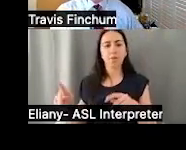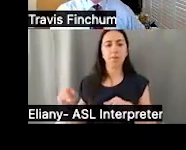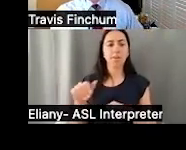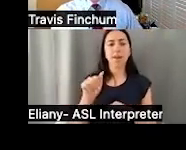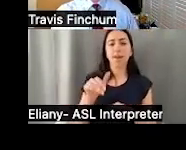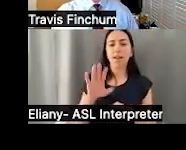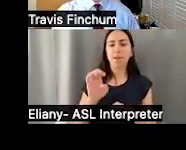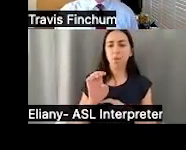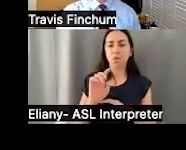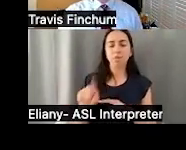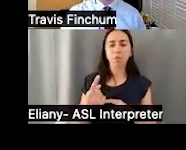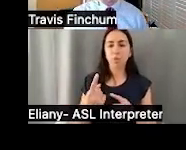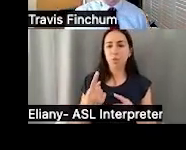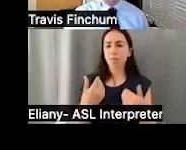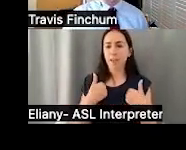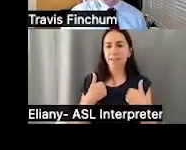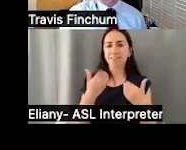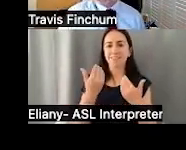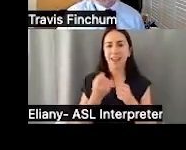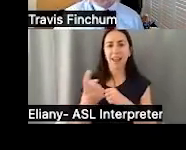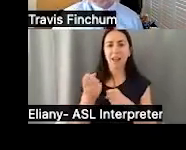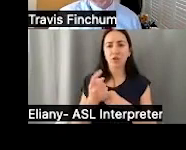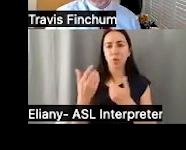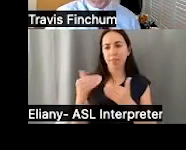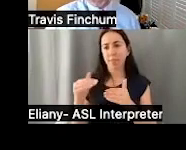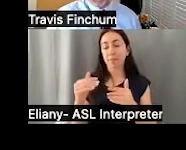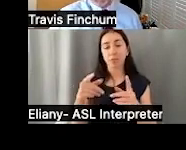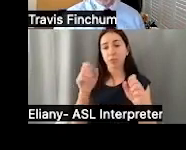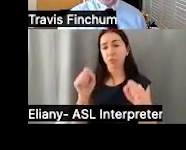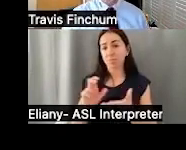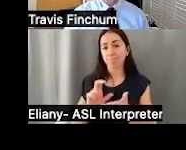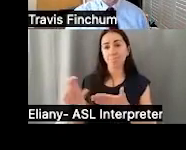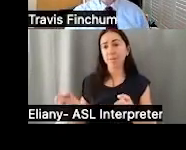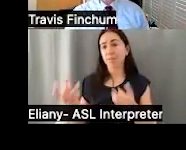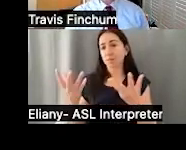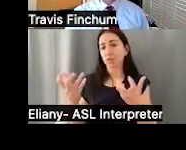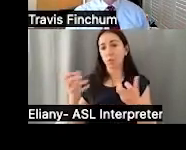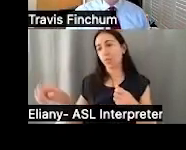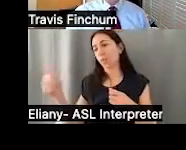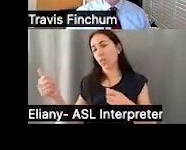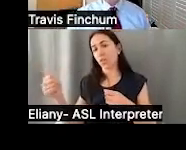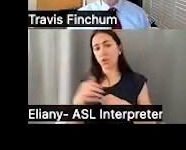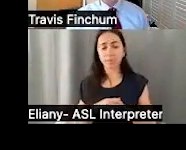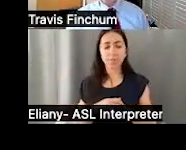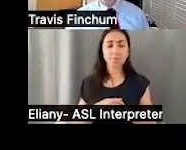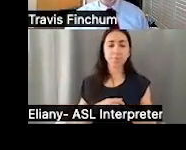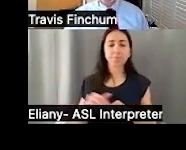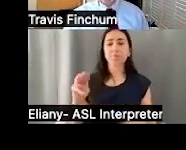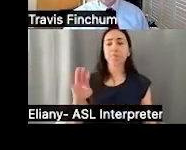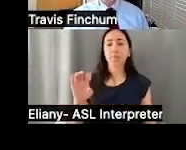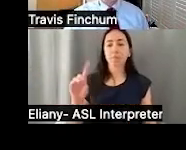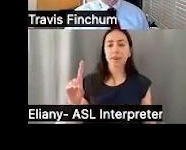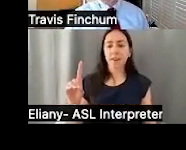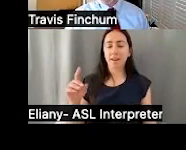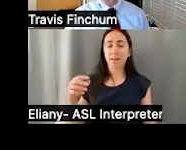one that has annual limits and contribution limits. You can put as much as you want into the other trusts. We talked about the Medicaid payback.